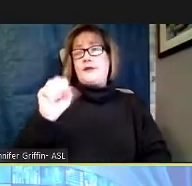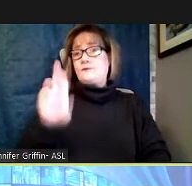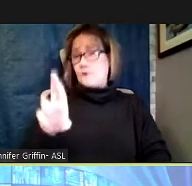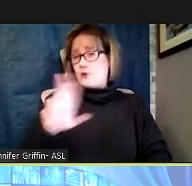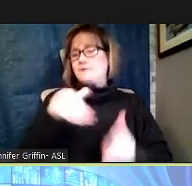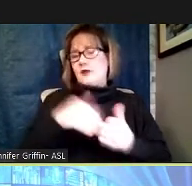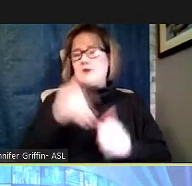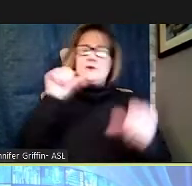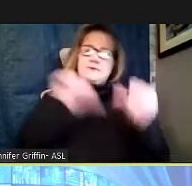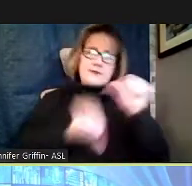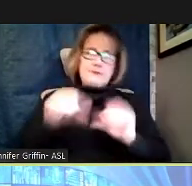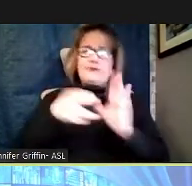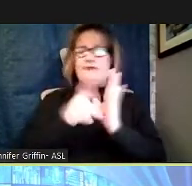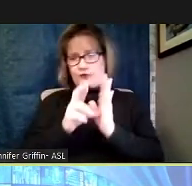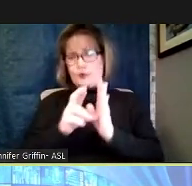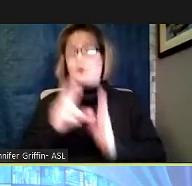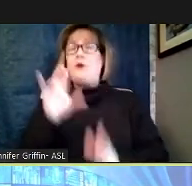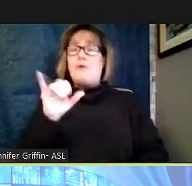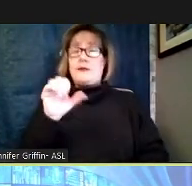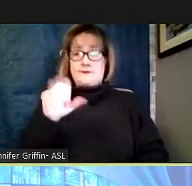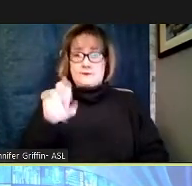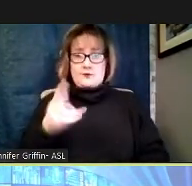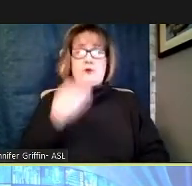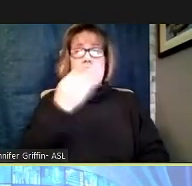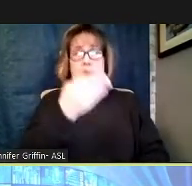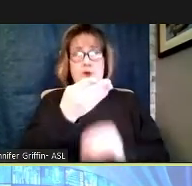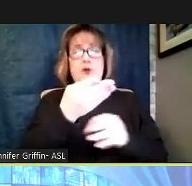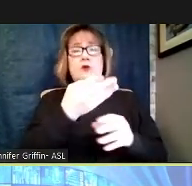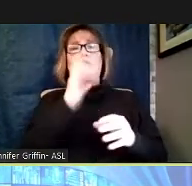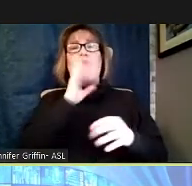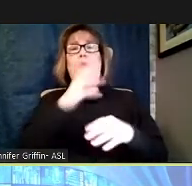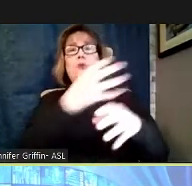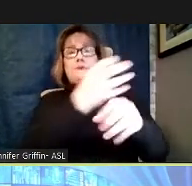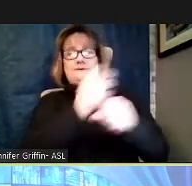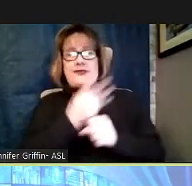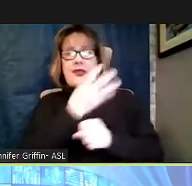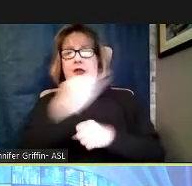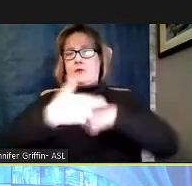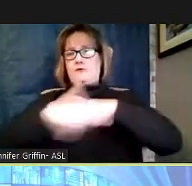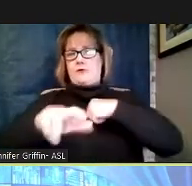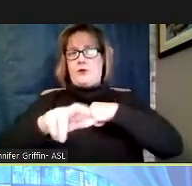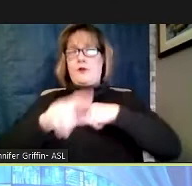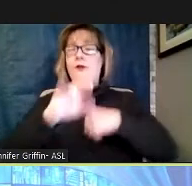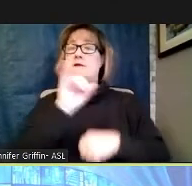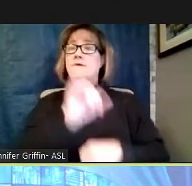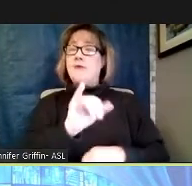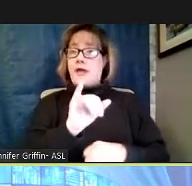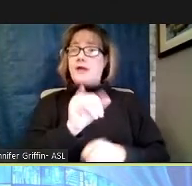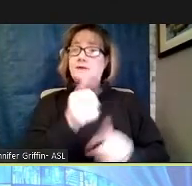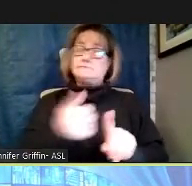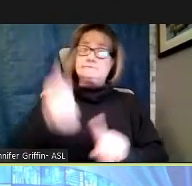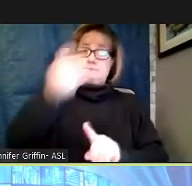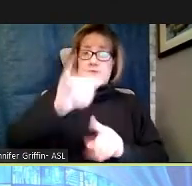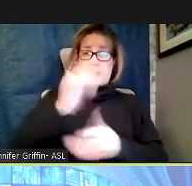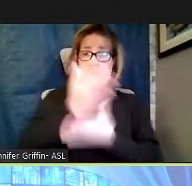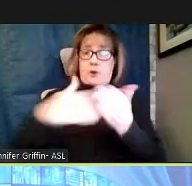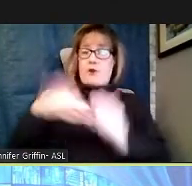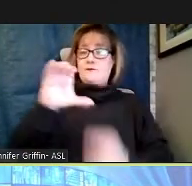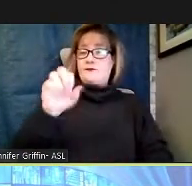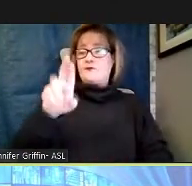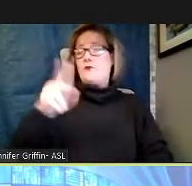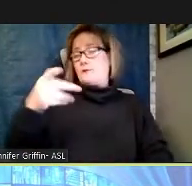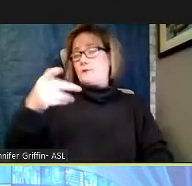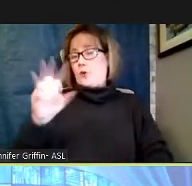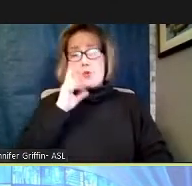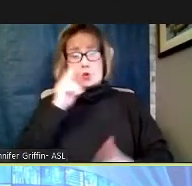for Scientific Review, it goes to Division of Receipt and Referral, where officers in that part of CSR are going to look